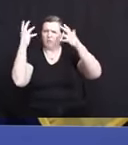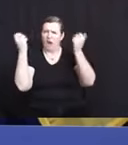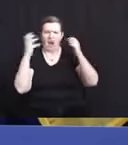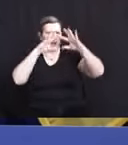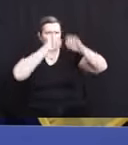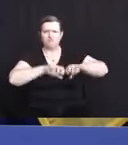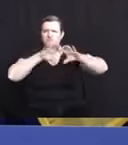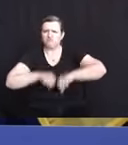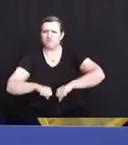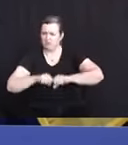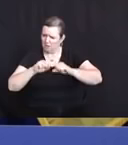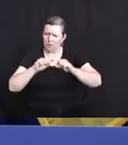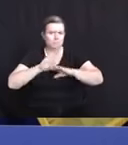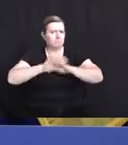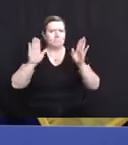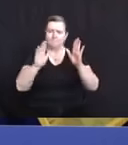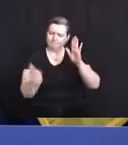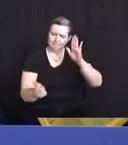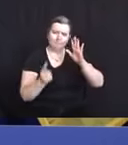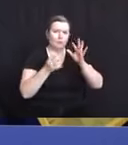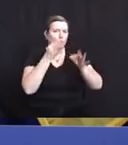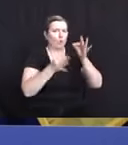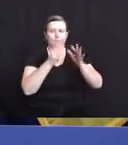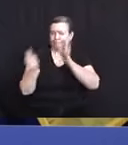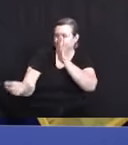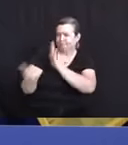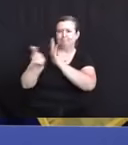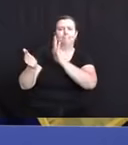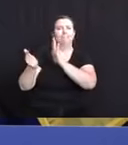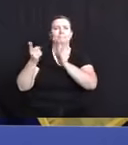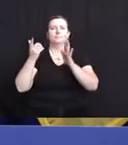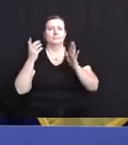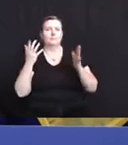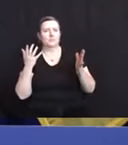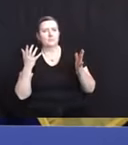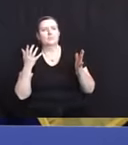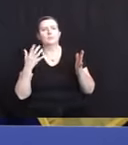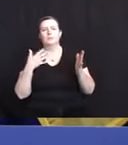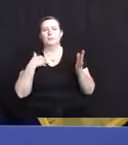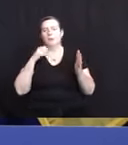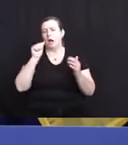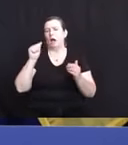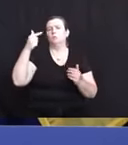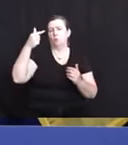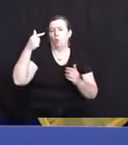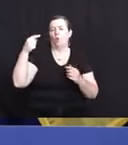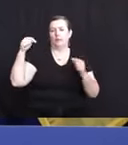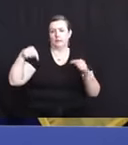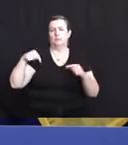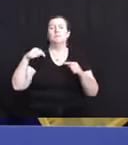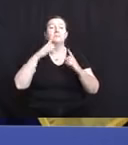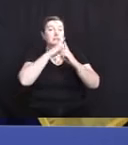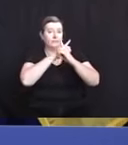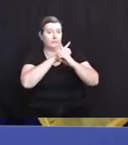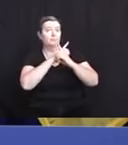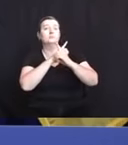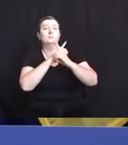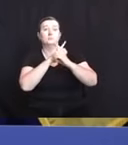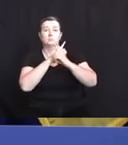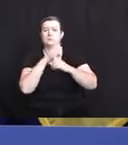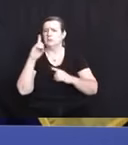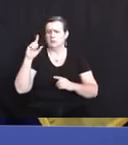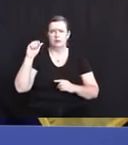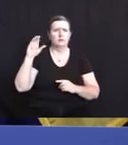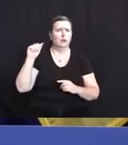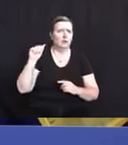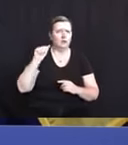extremely grateful to our Attorney General, Gurbir Grewal, for his work in defending not just DACA, but the futures of thousands